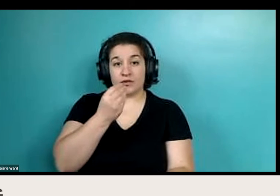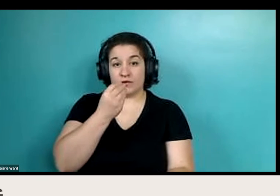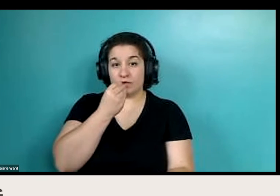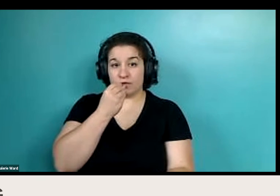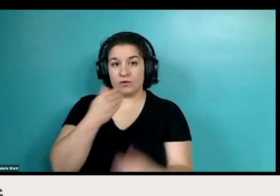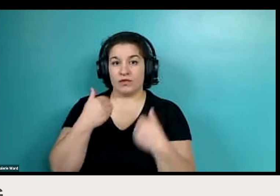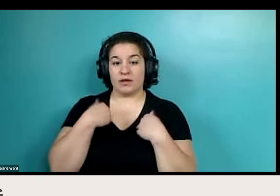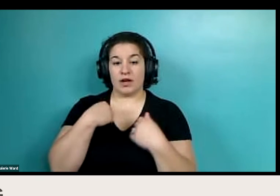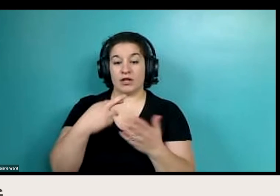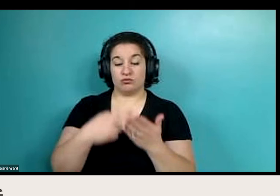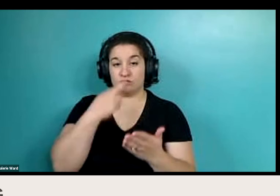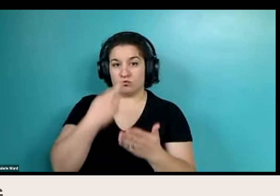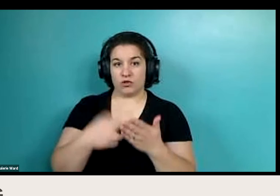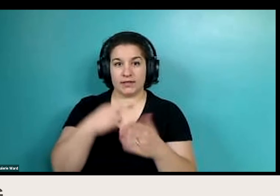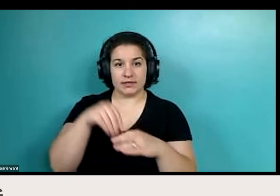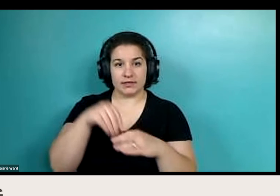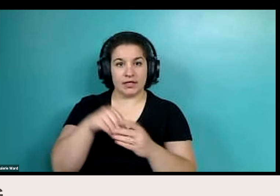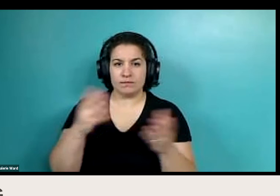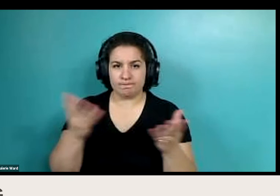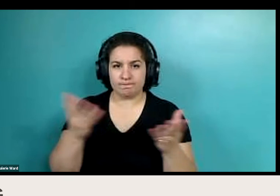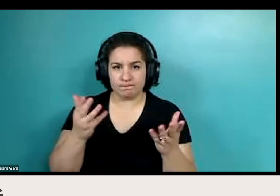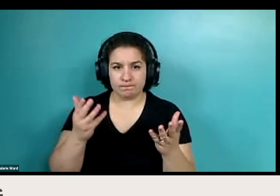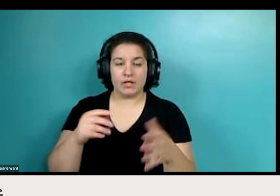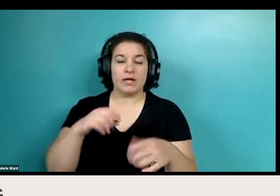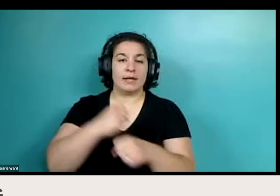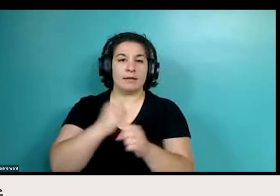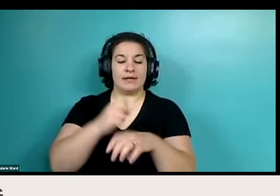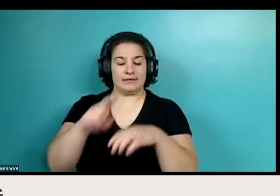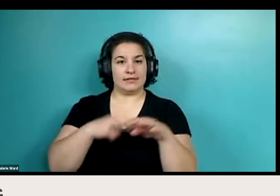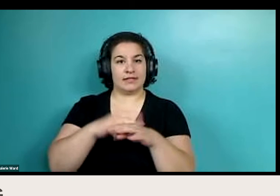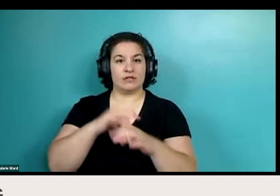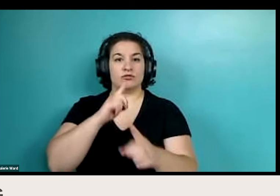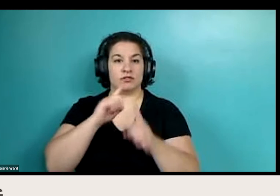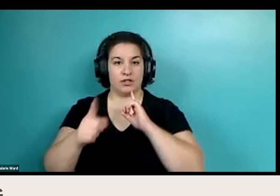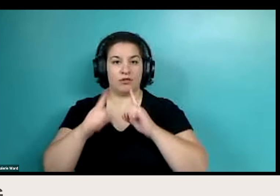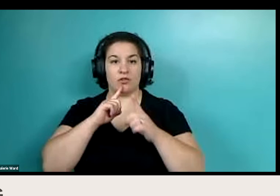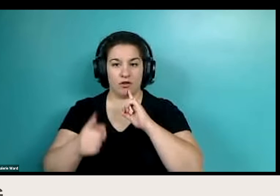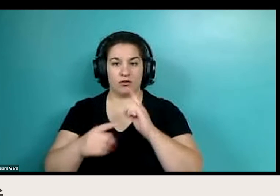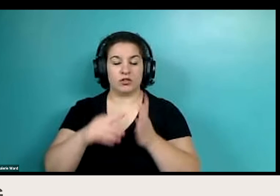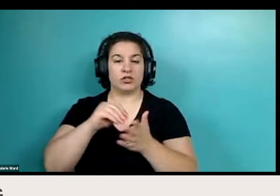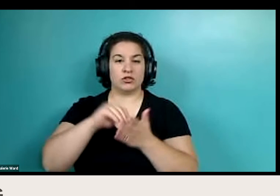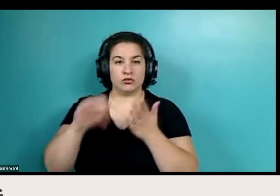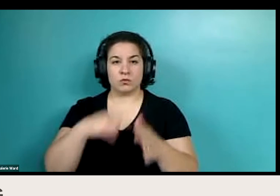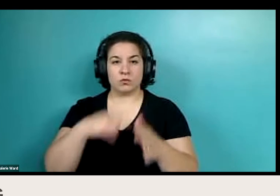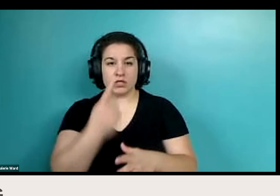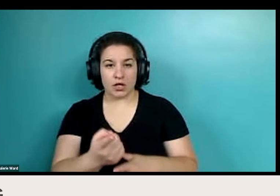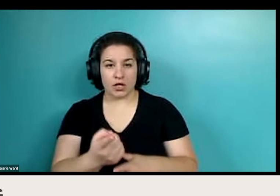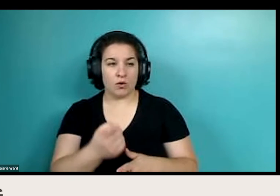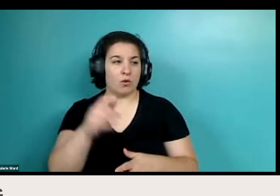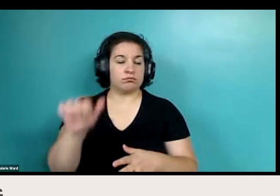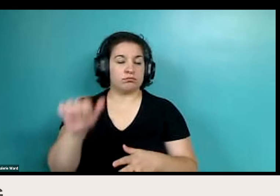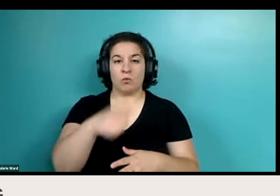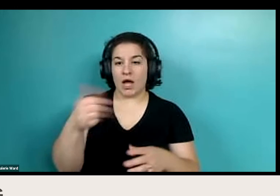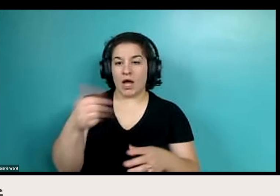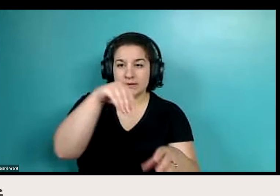natural dialogue. If you ask the right questions, students will tell you what the food is, what is in it beyond the rice, such as why they